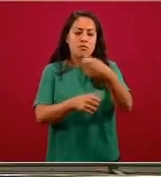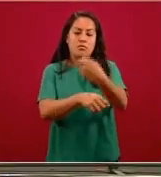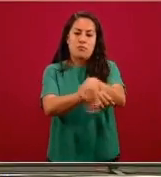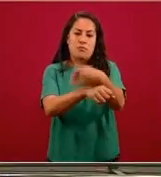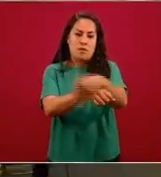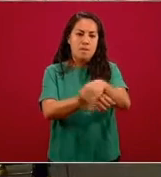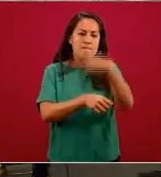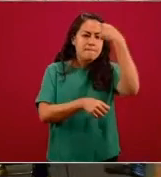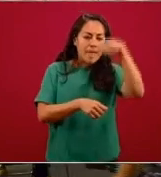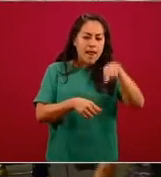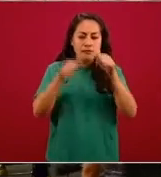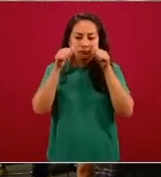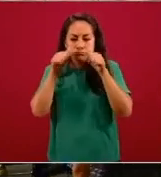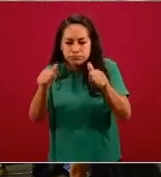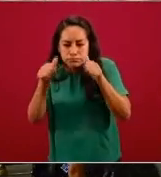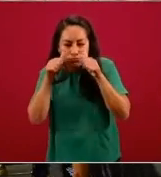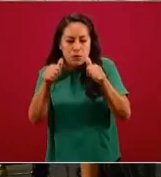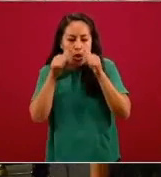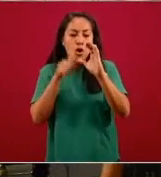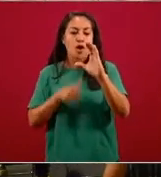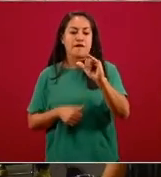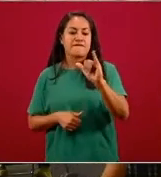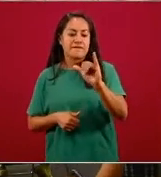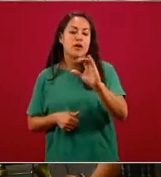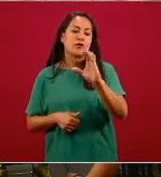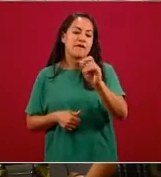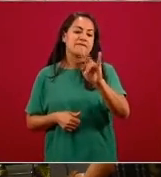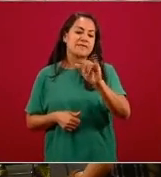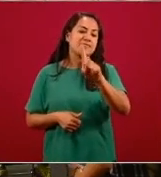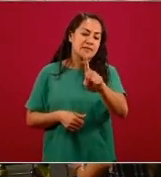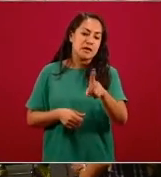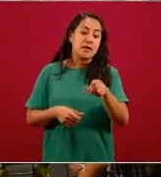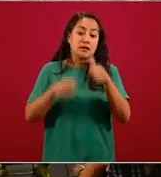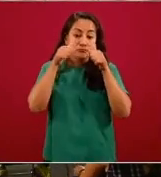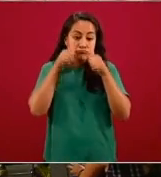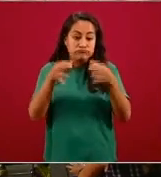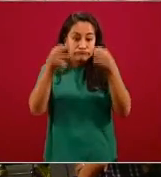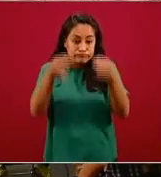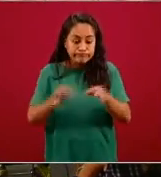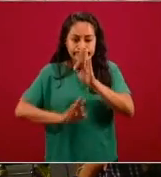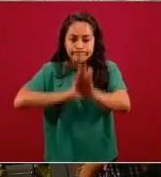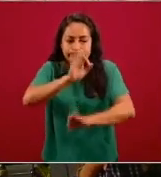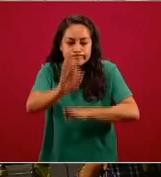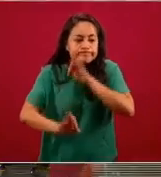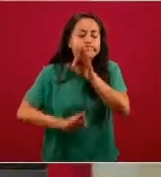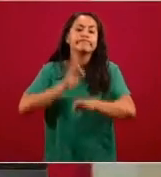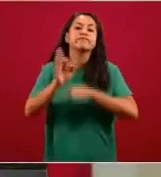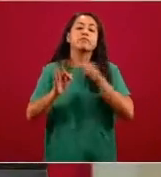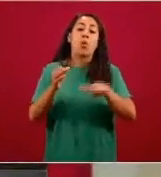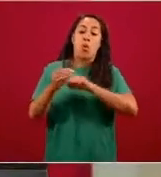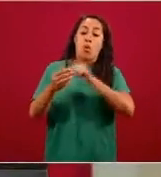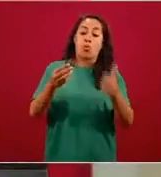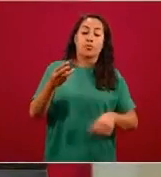other facilities to house patients to make sure that they're up to snuff.